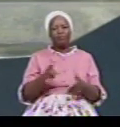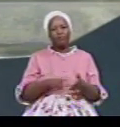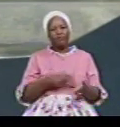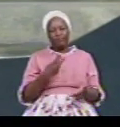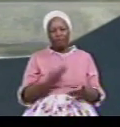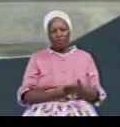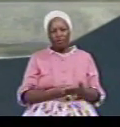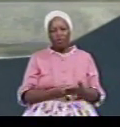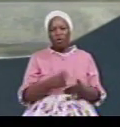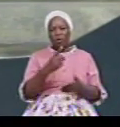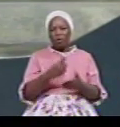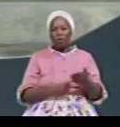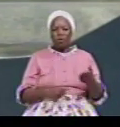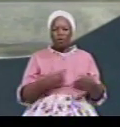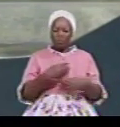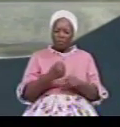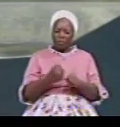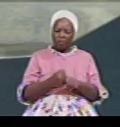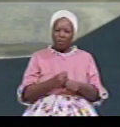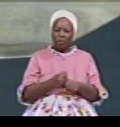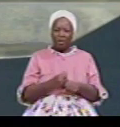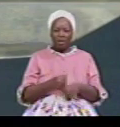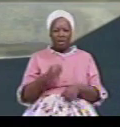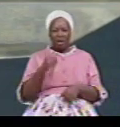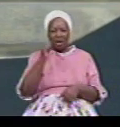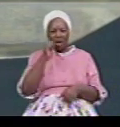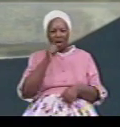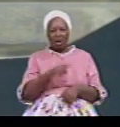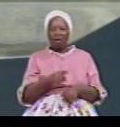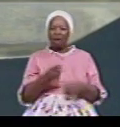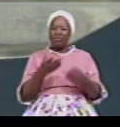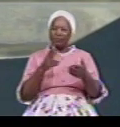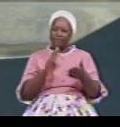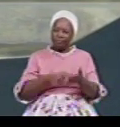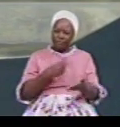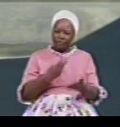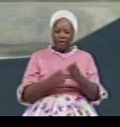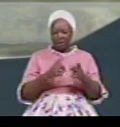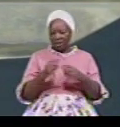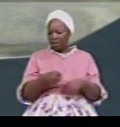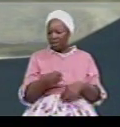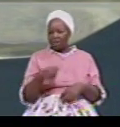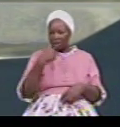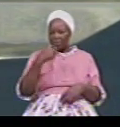What made her fall? And he tell me,